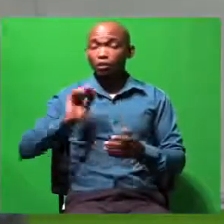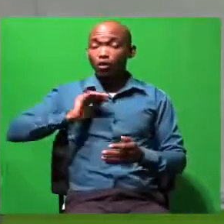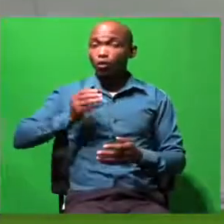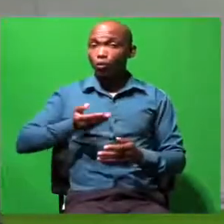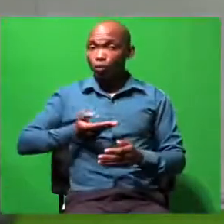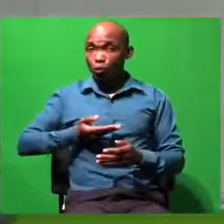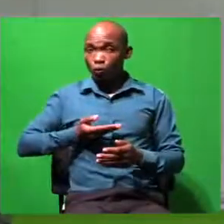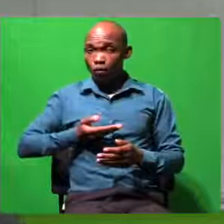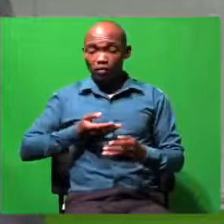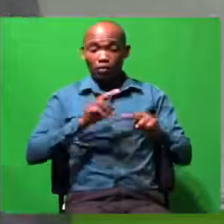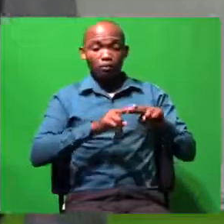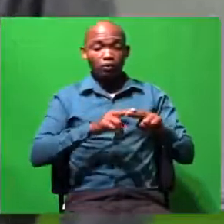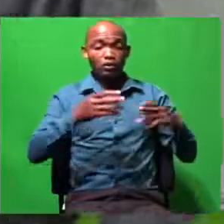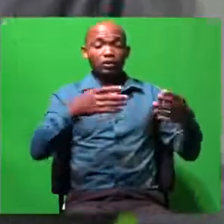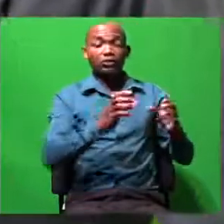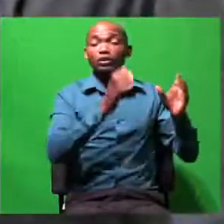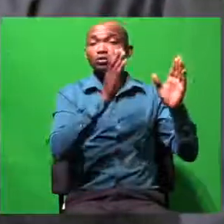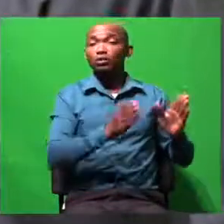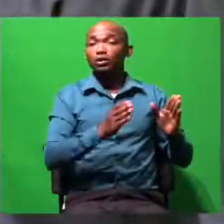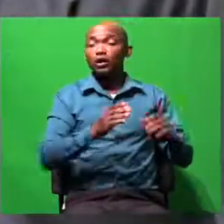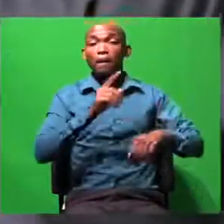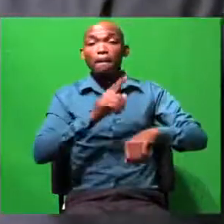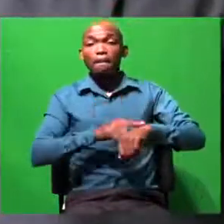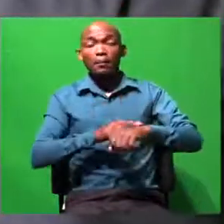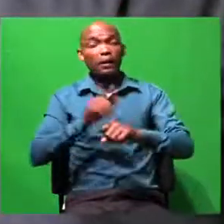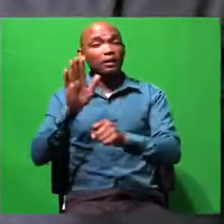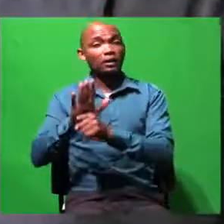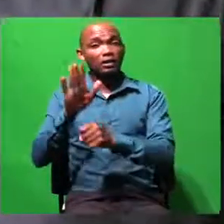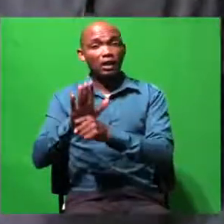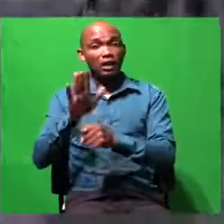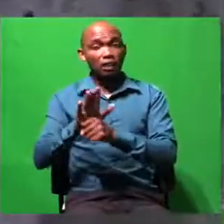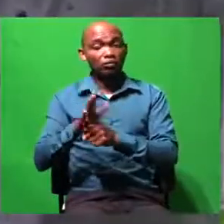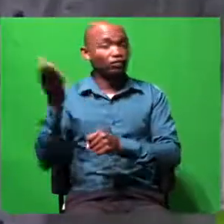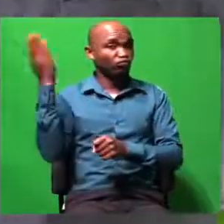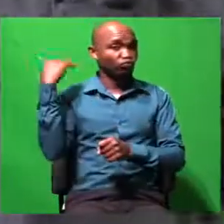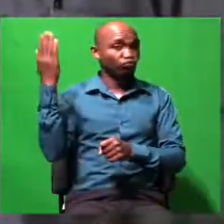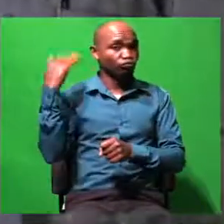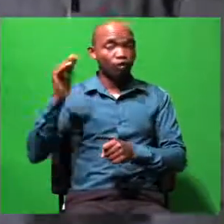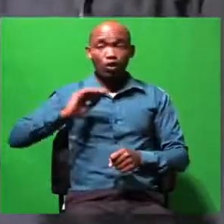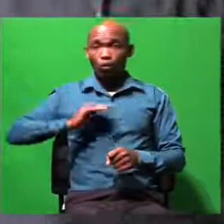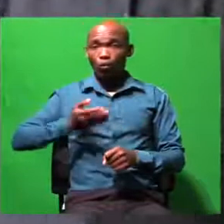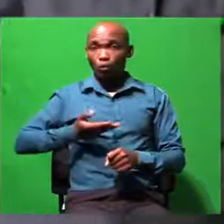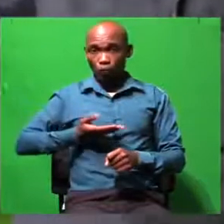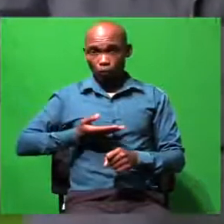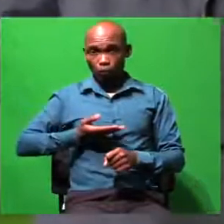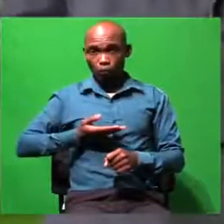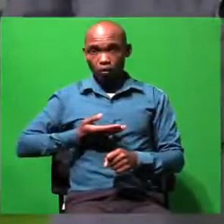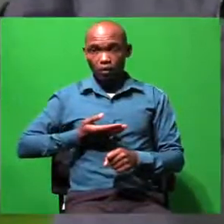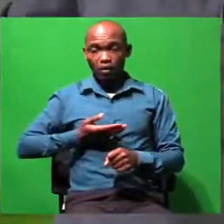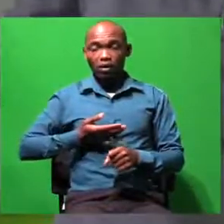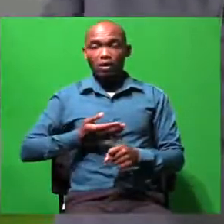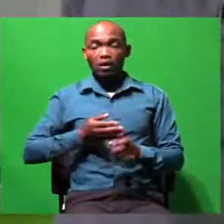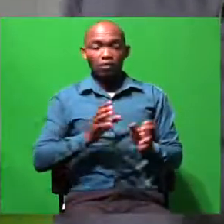Women also putting in the special group because in many times, since long time, women are neglected